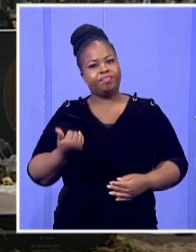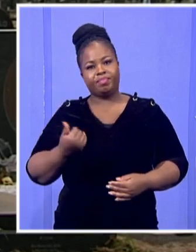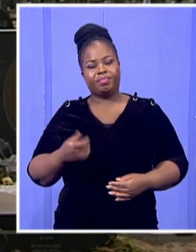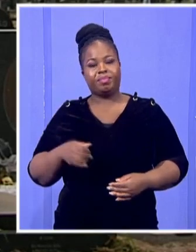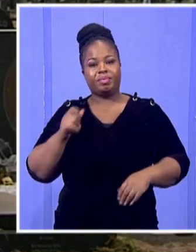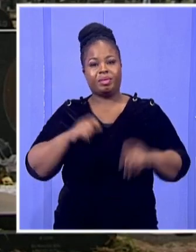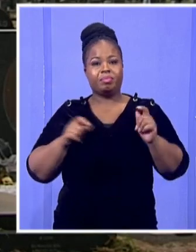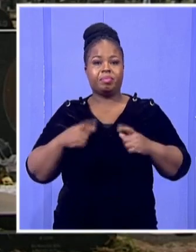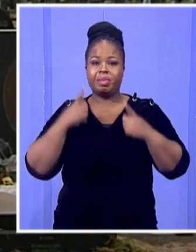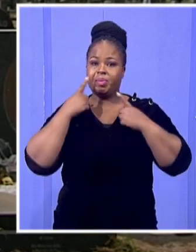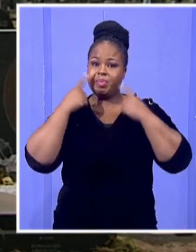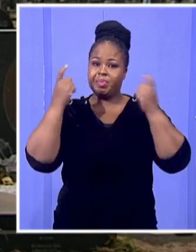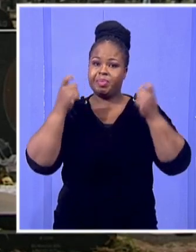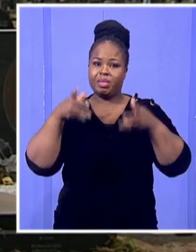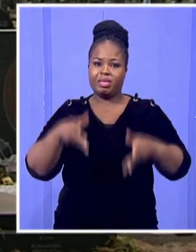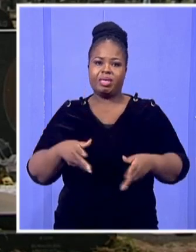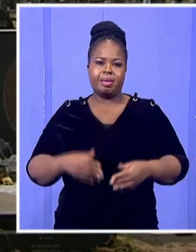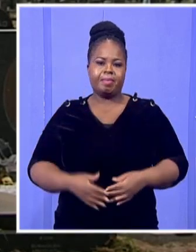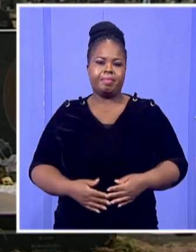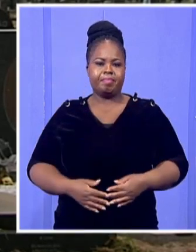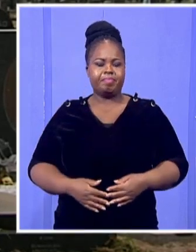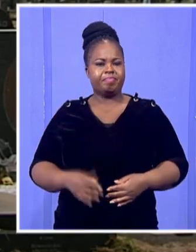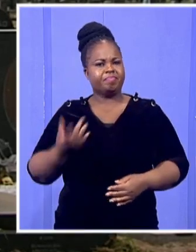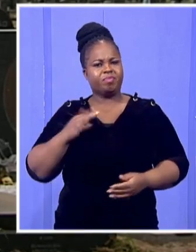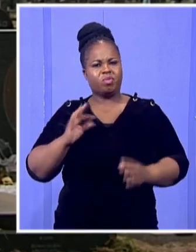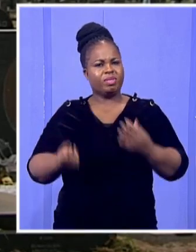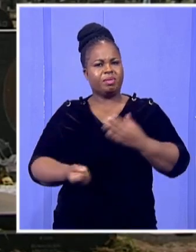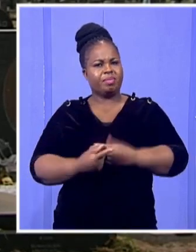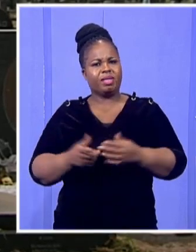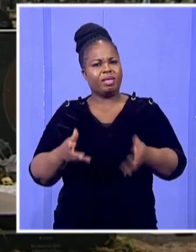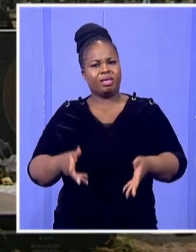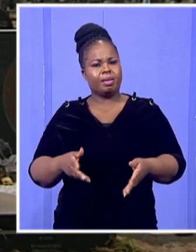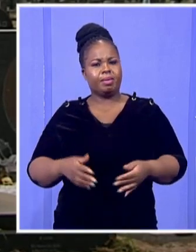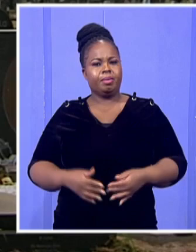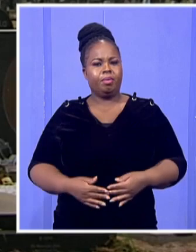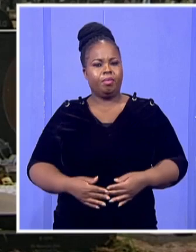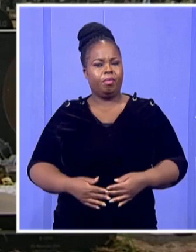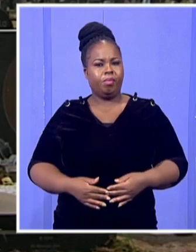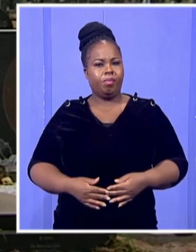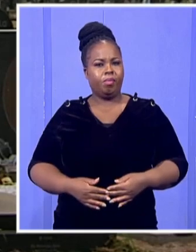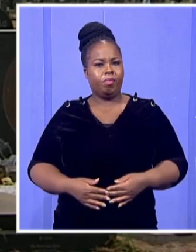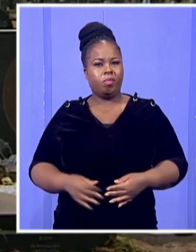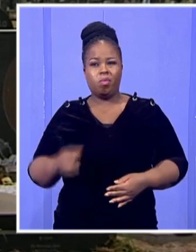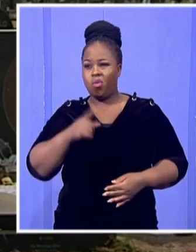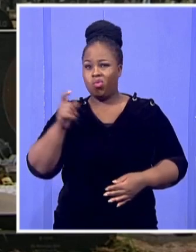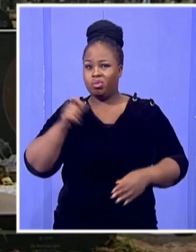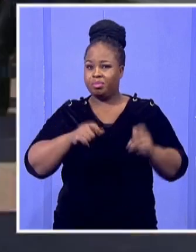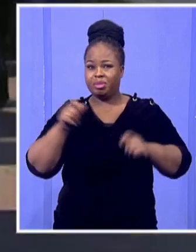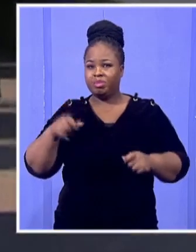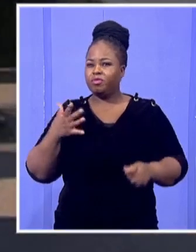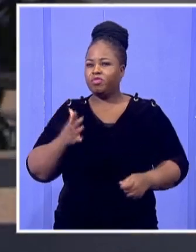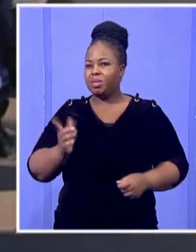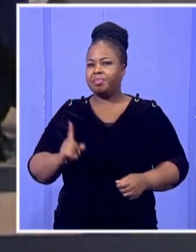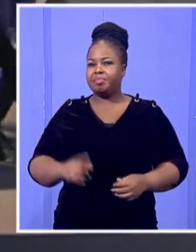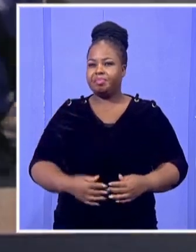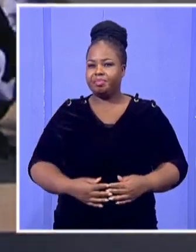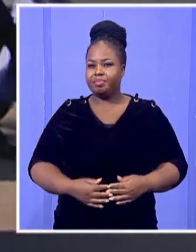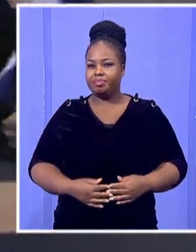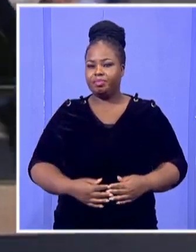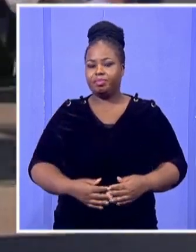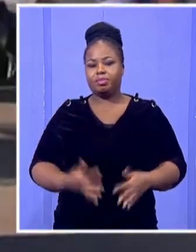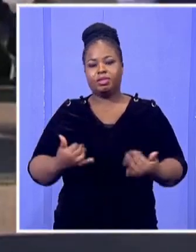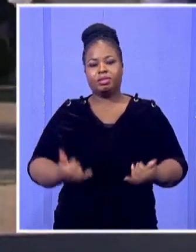are crying here inside. What's happening? What do these people want? For now, a